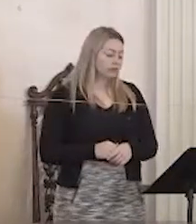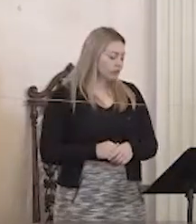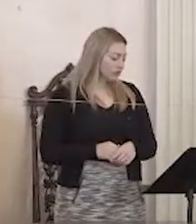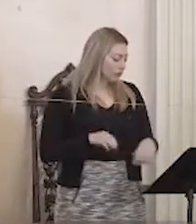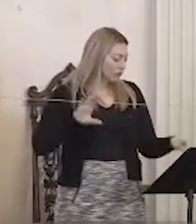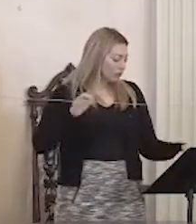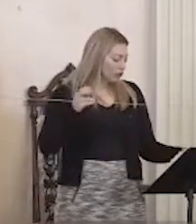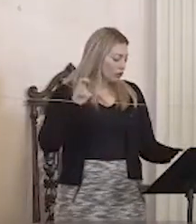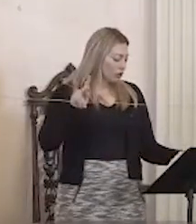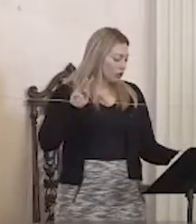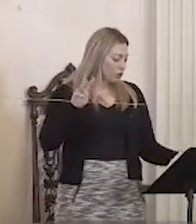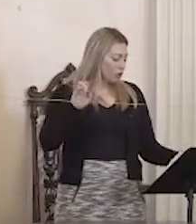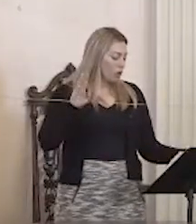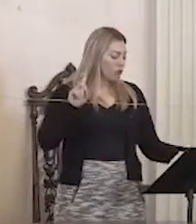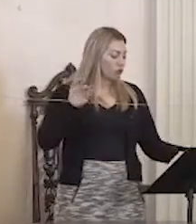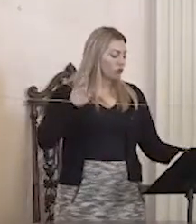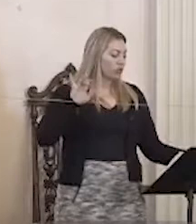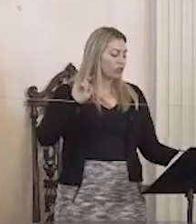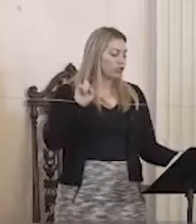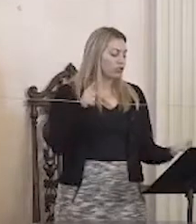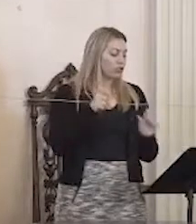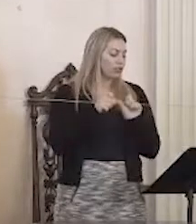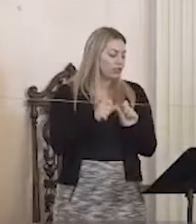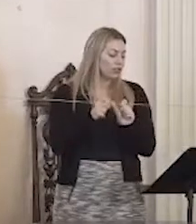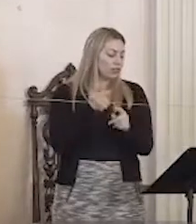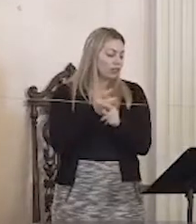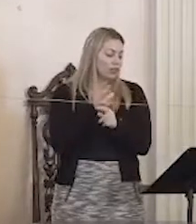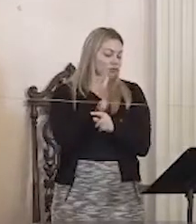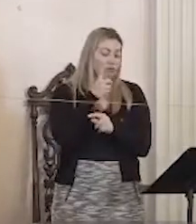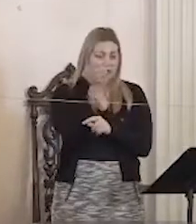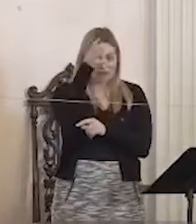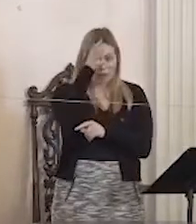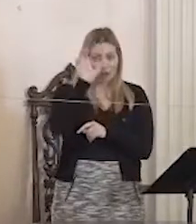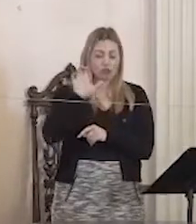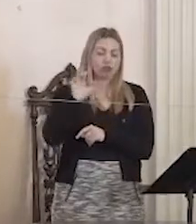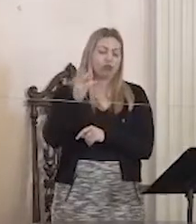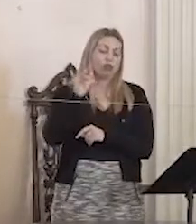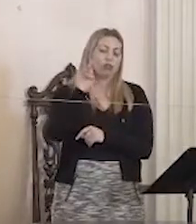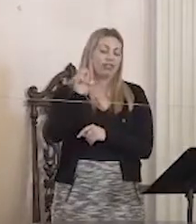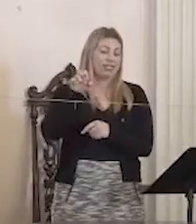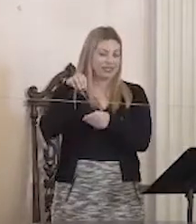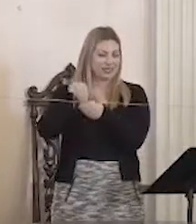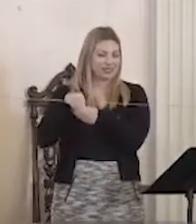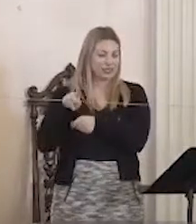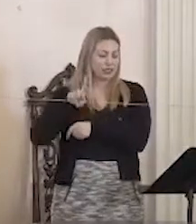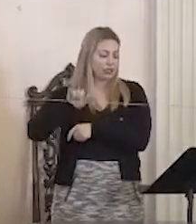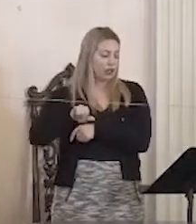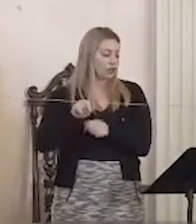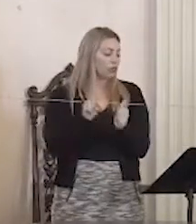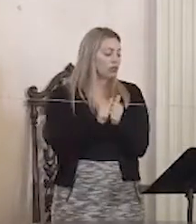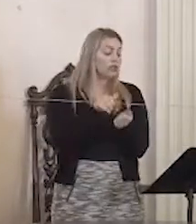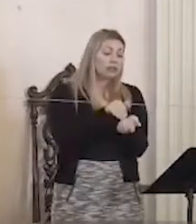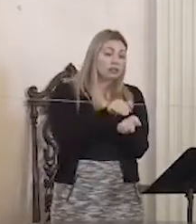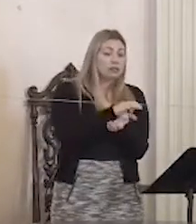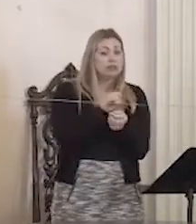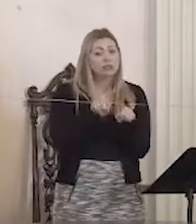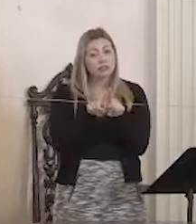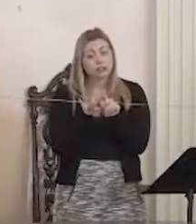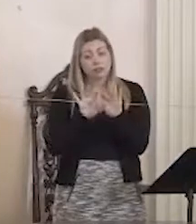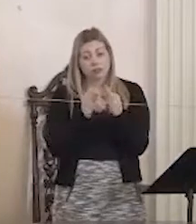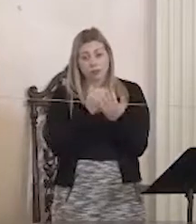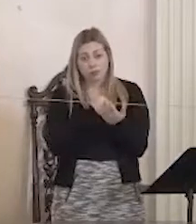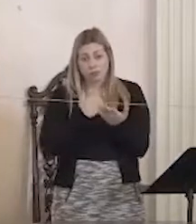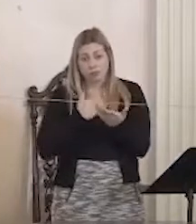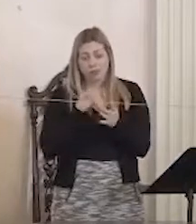Chuck Woldridge continues to tend the care of his father, Charlie, in Kentucky with doctors and family.